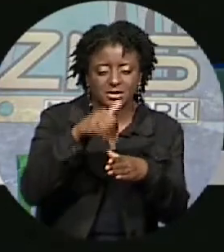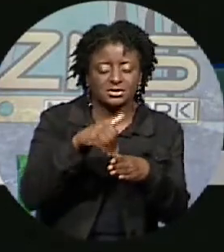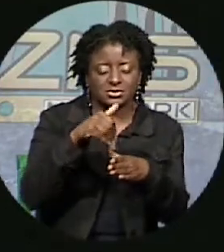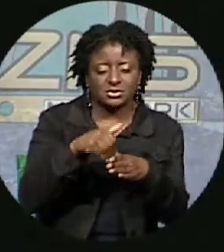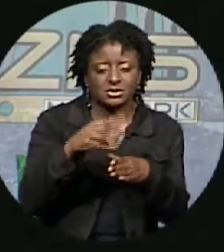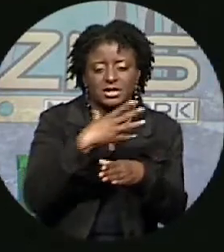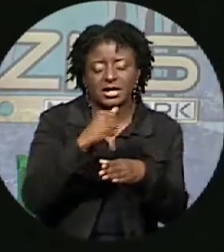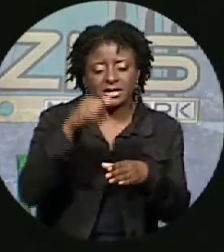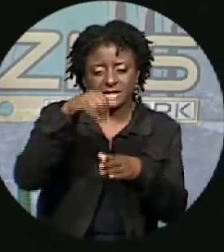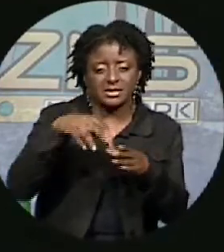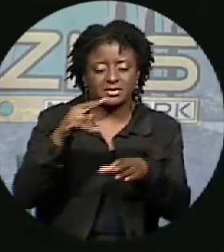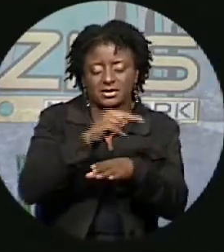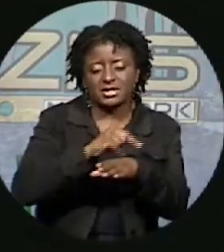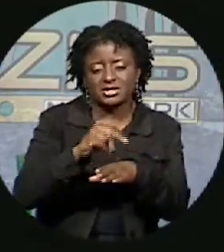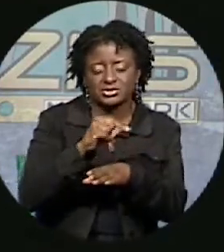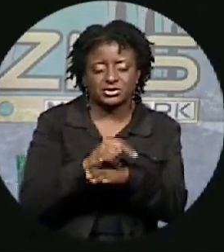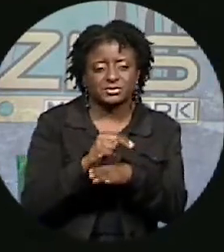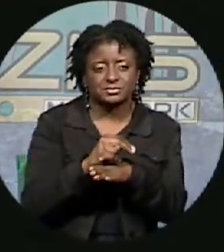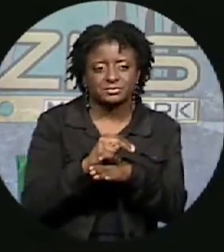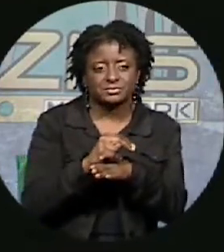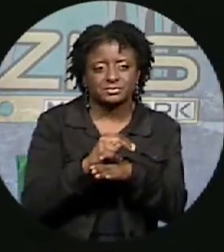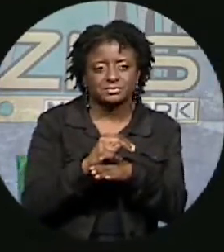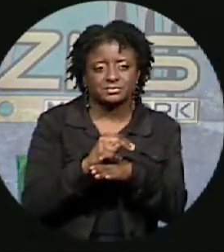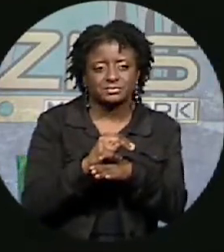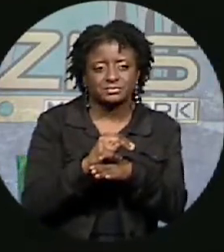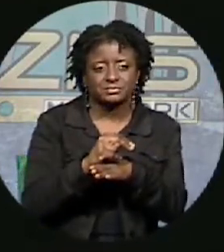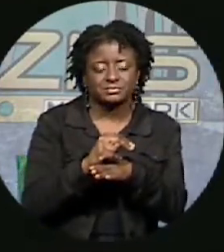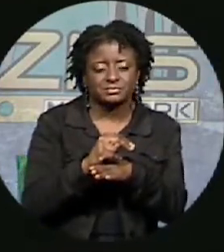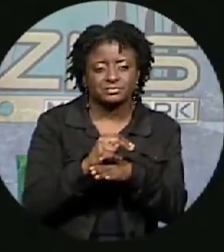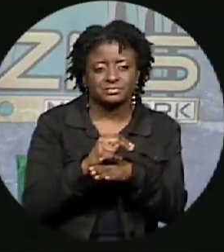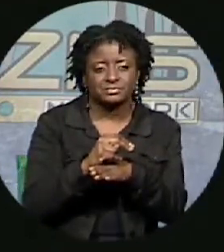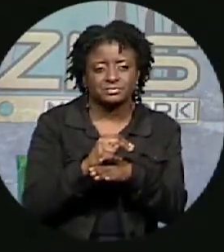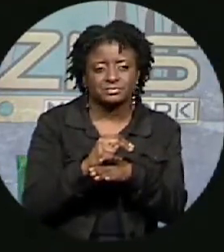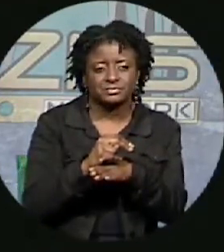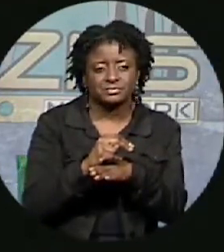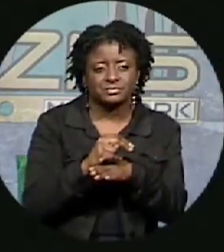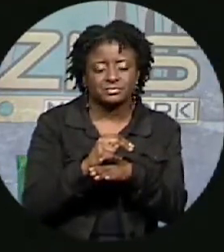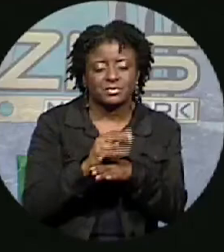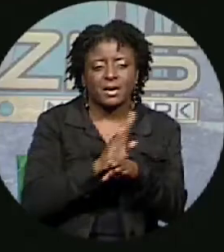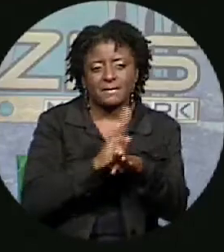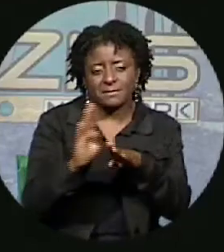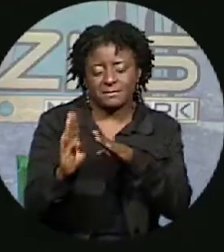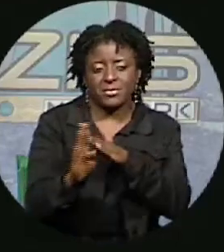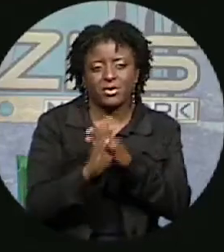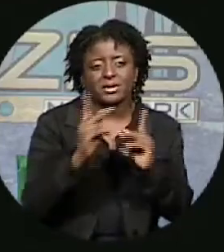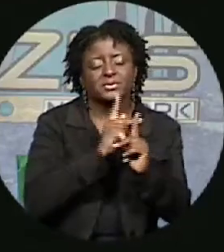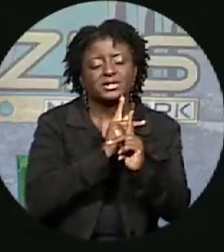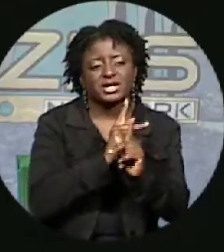nation. And the border protection is not just for who